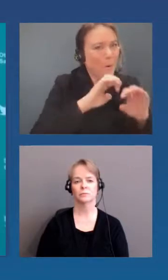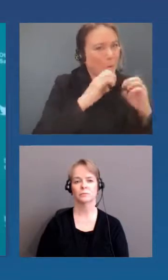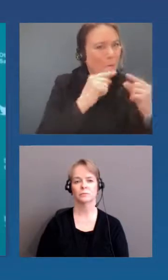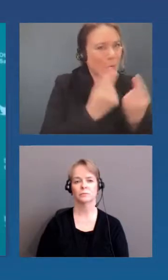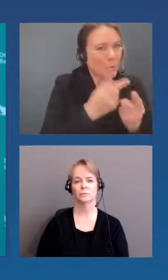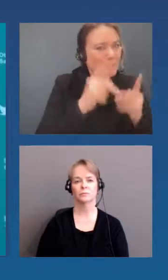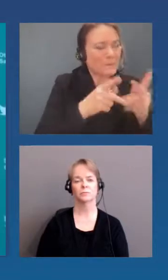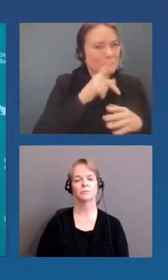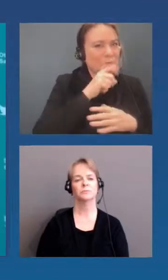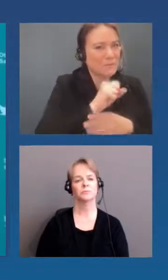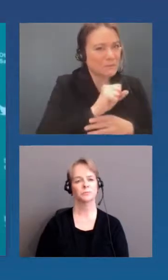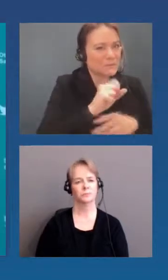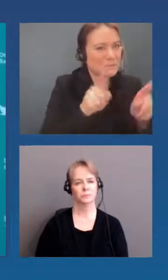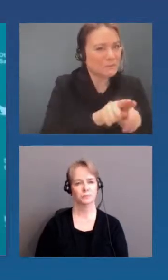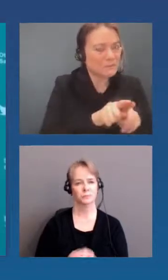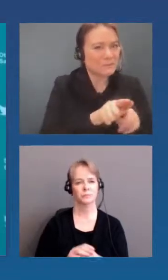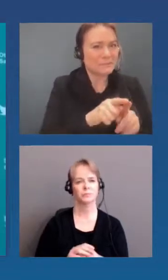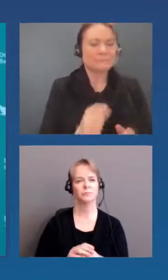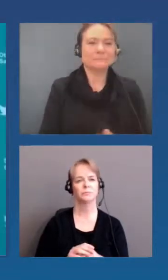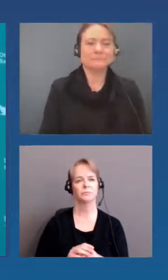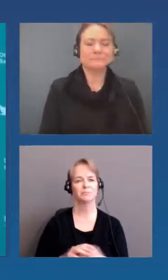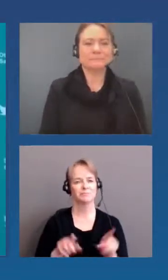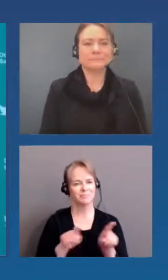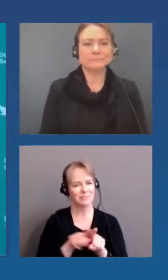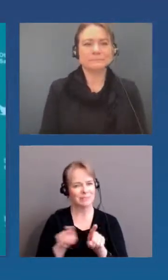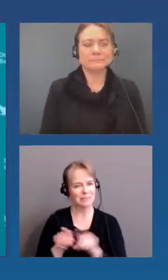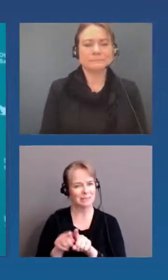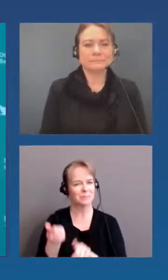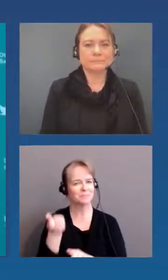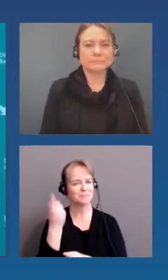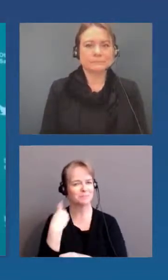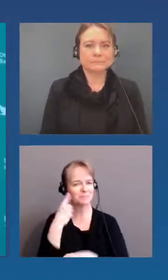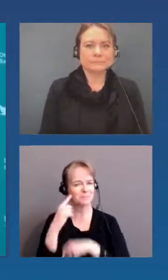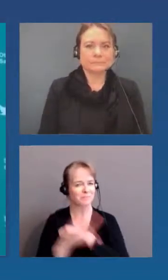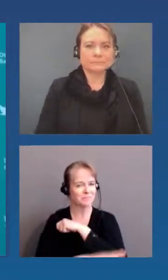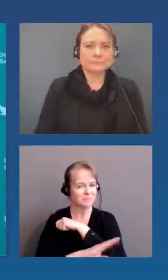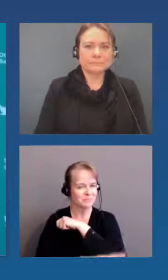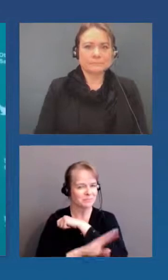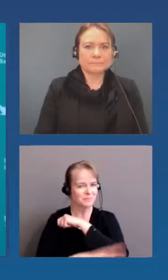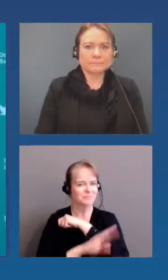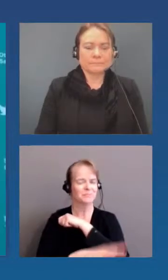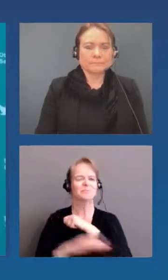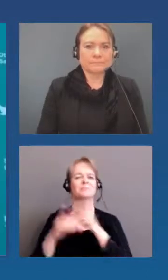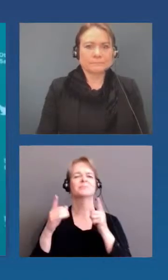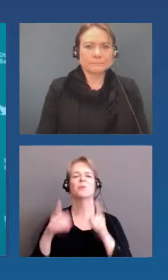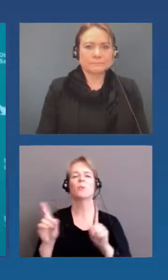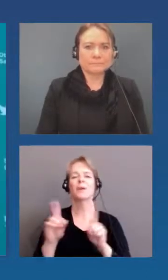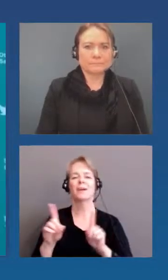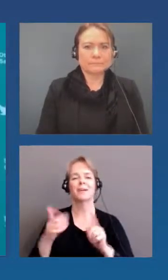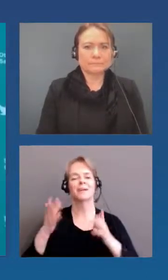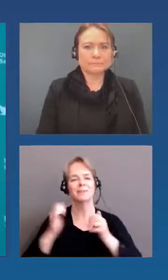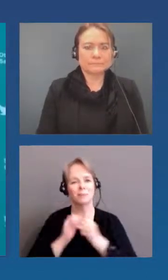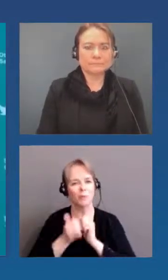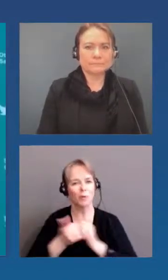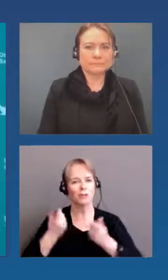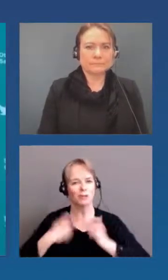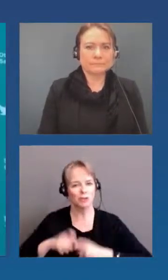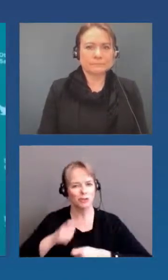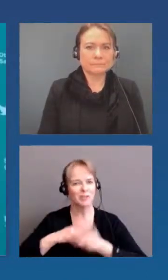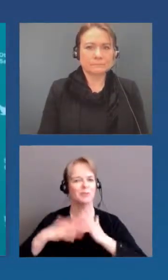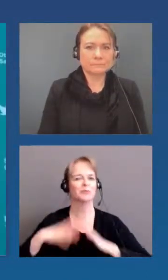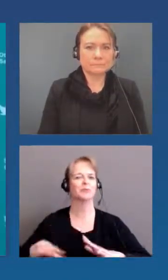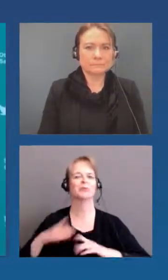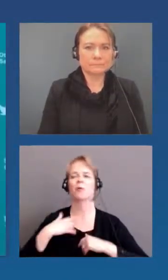Similar to what we saw in the fall, transmission is happening in change rooms, from carpooling, pickup games